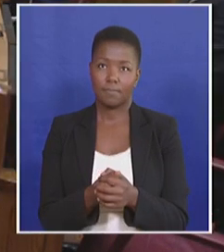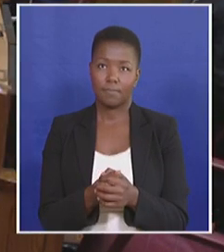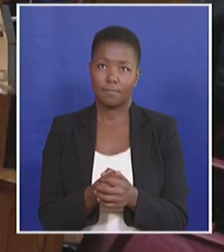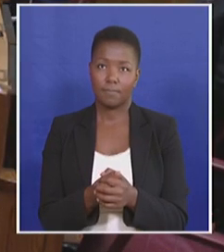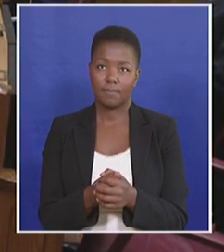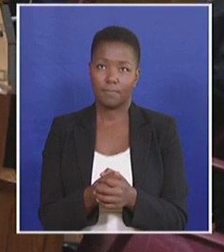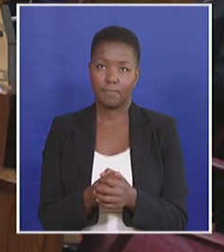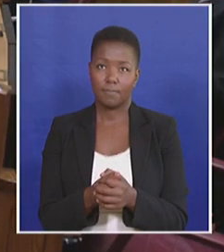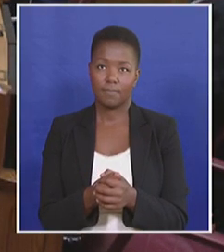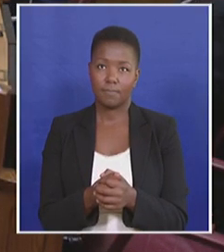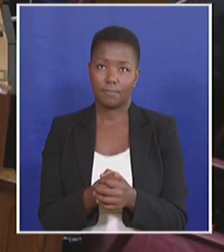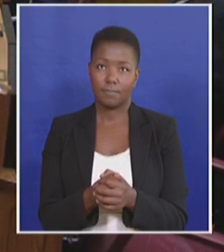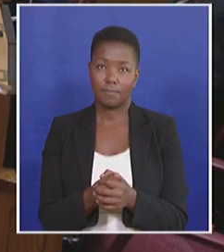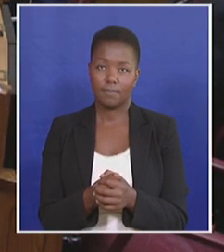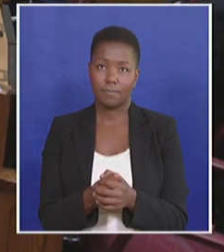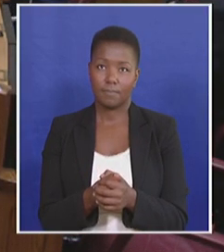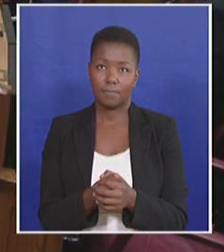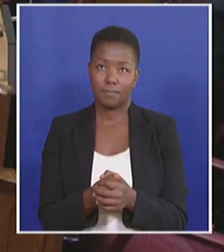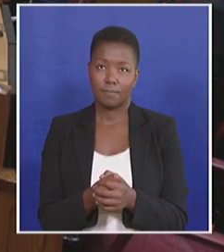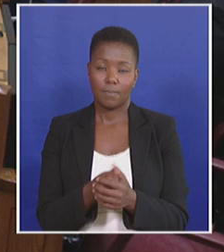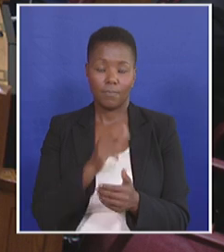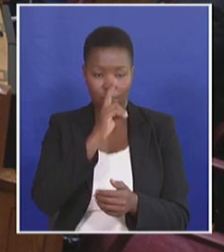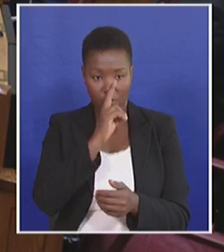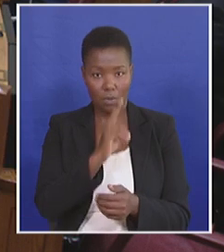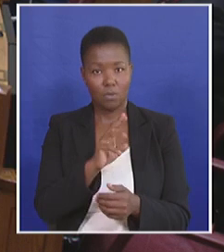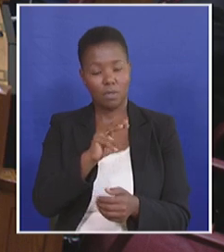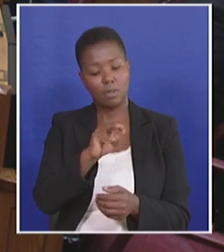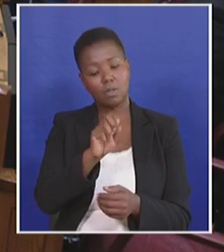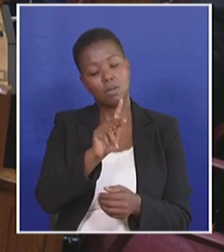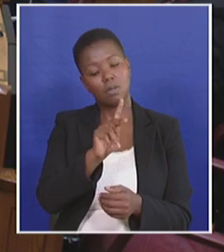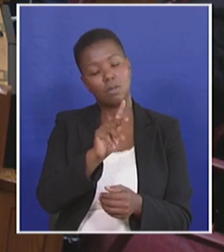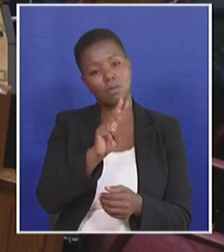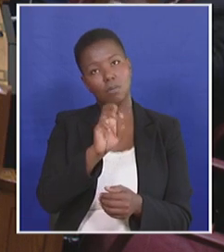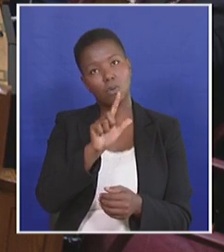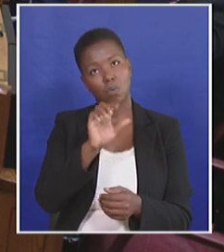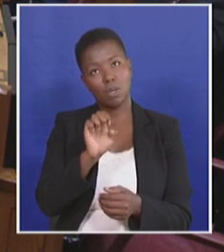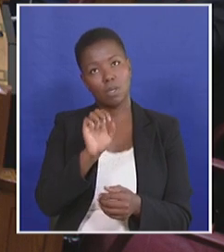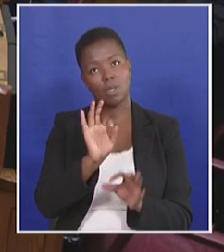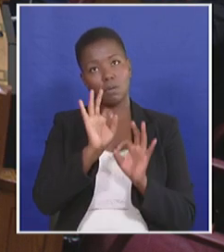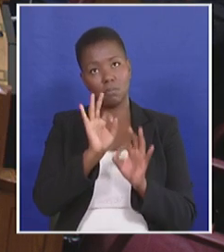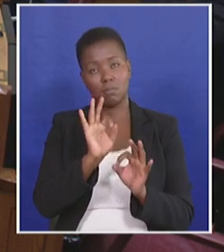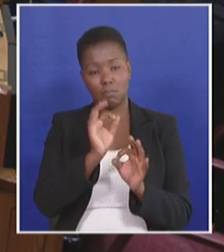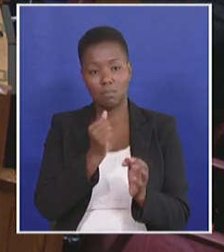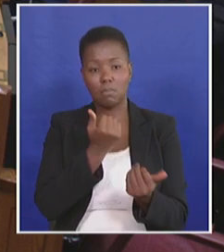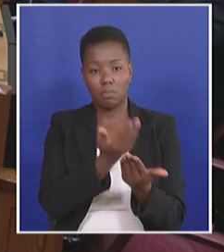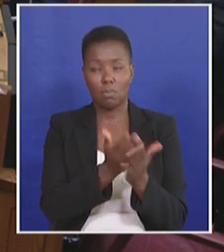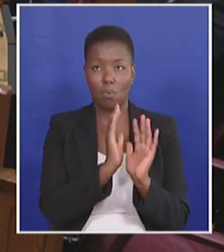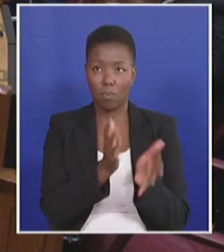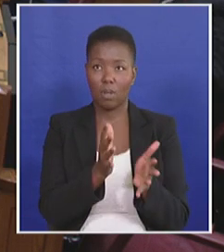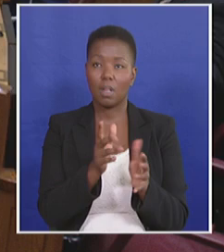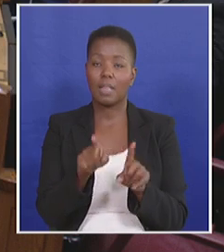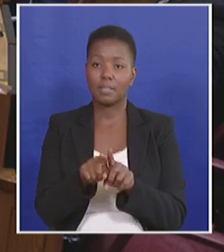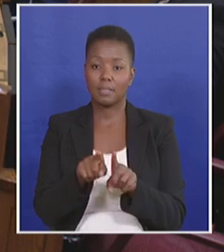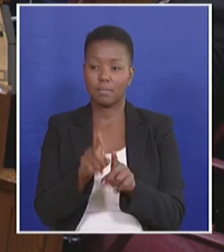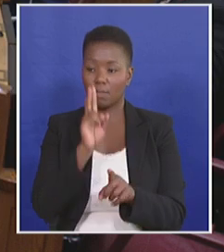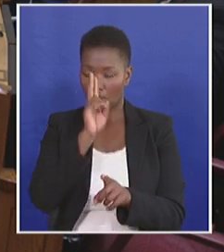Okay, Honorable Mkwili, there is a commitment to submit the correct figures. And I suppose, Honorable Minister, that